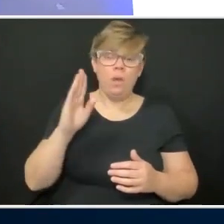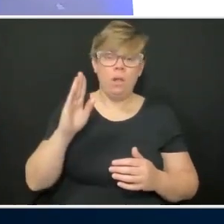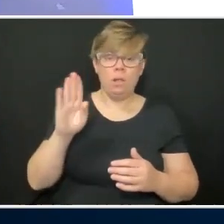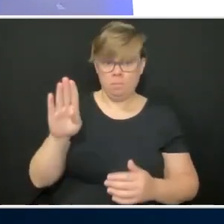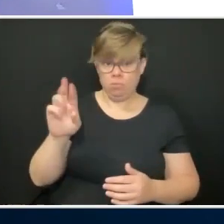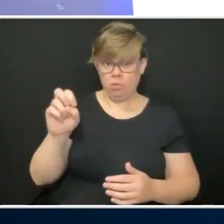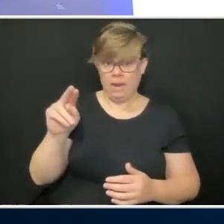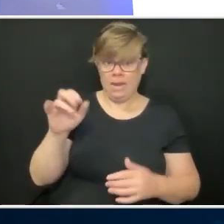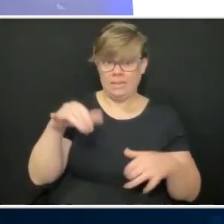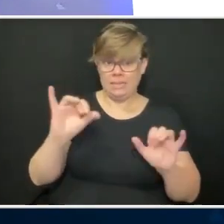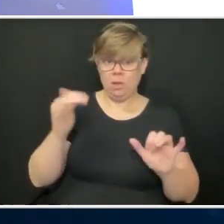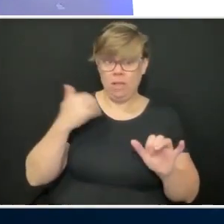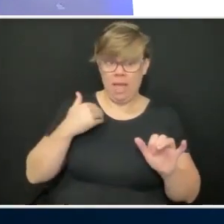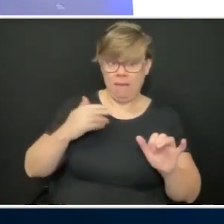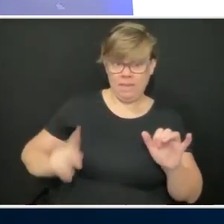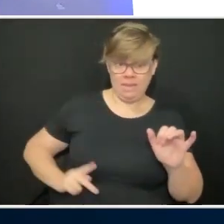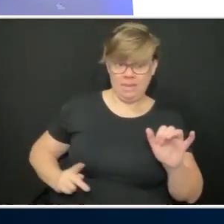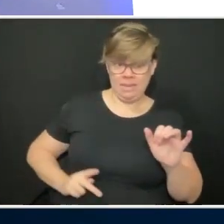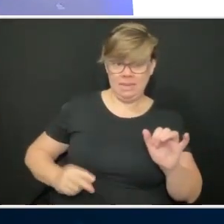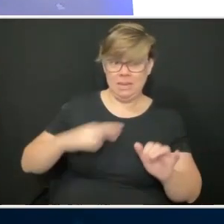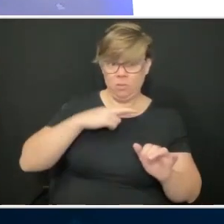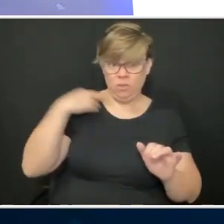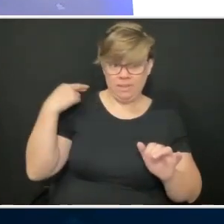new kidney?